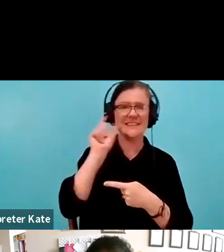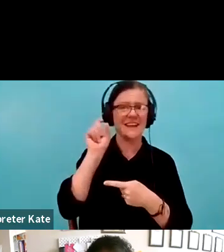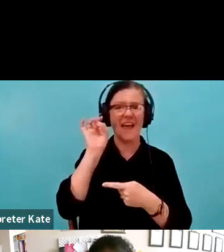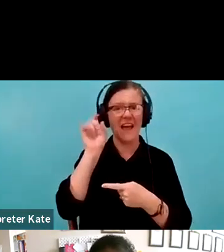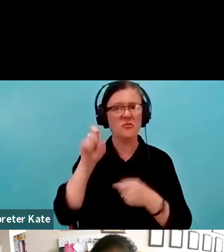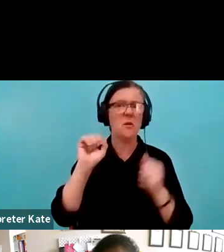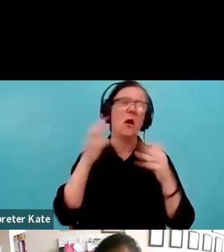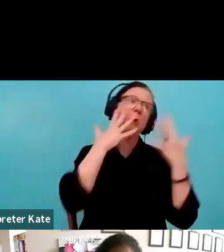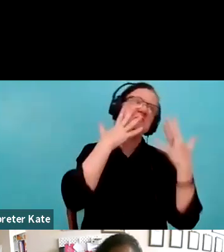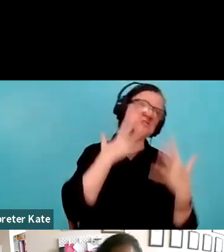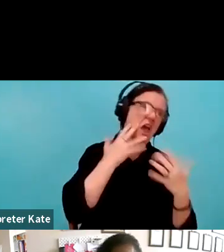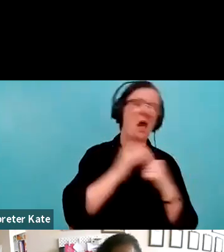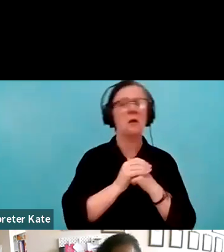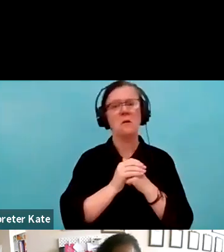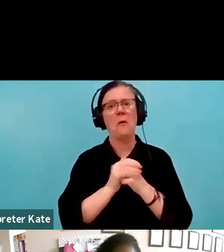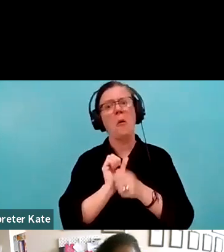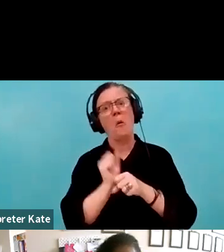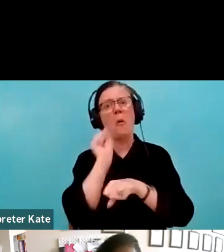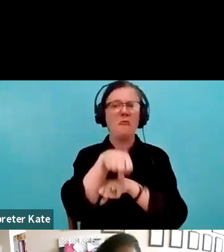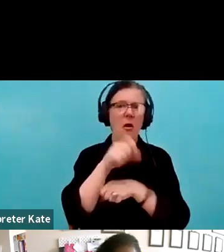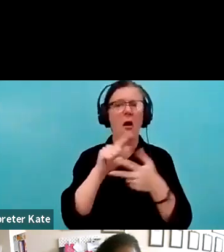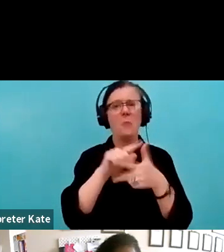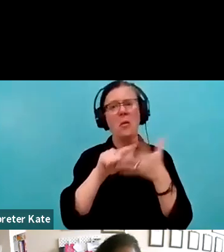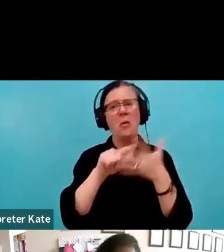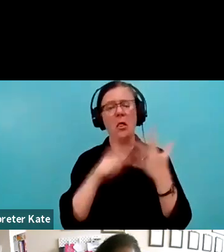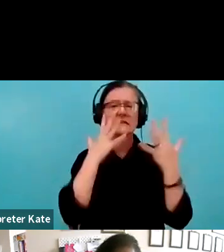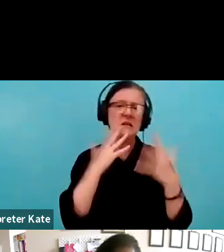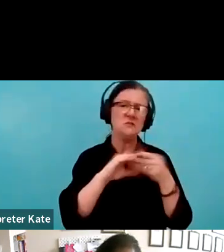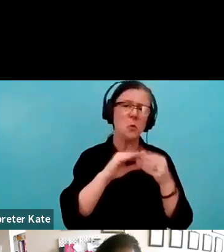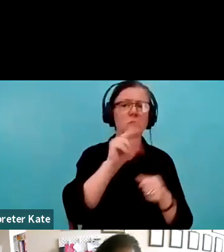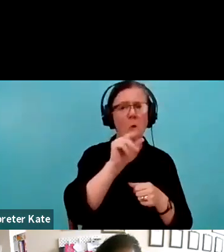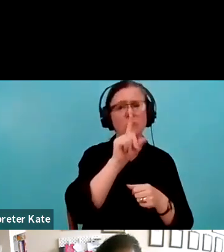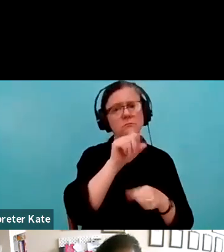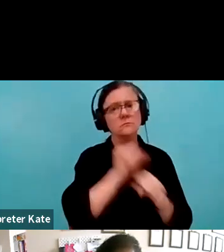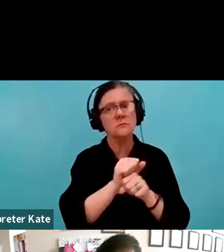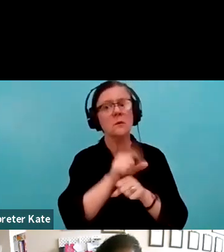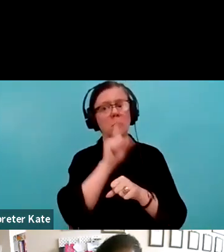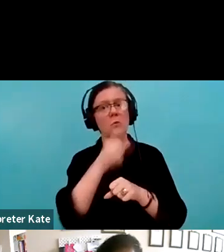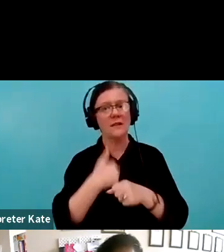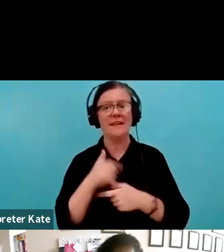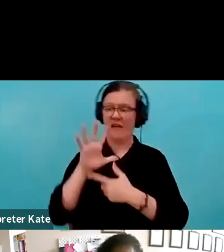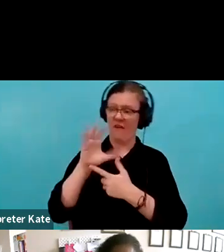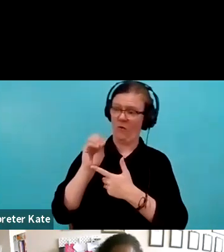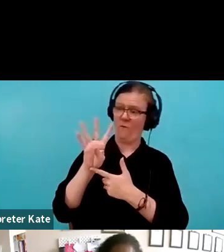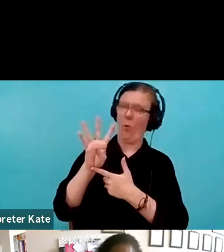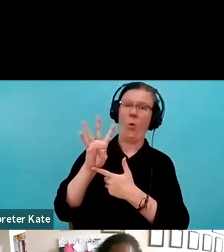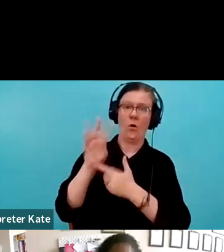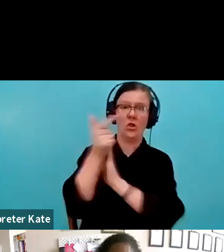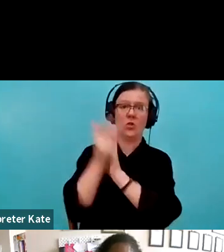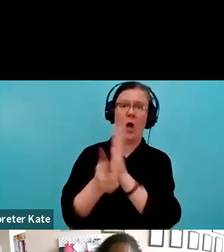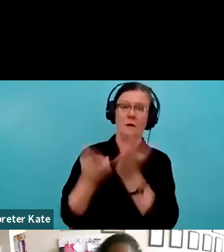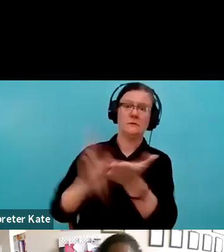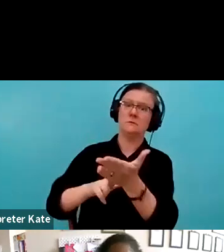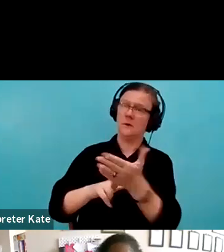or overcoming unsurmountable odds. Although I must say that getting the 504 regulation signed was